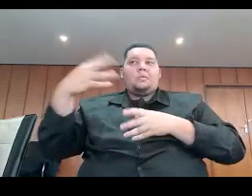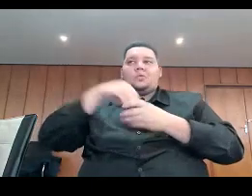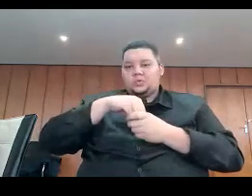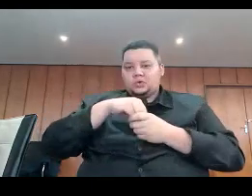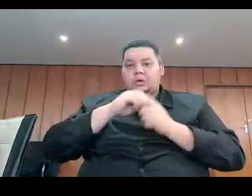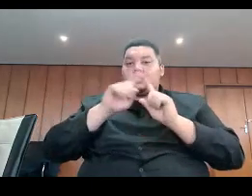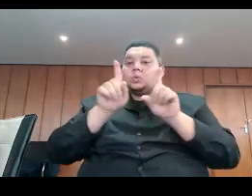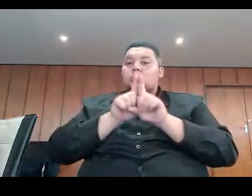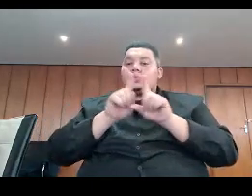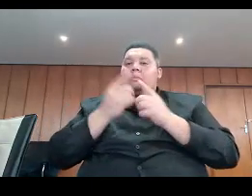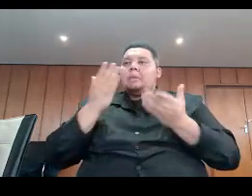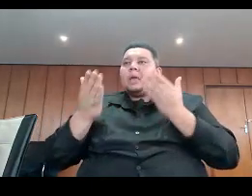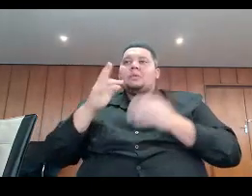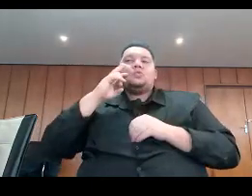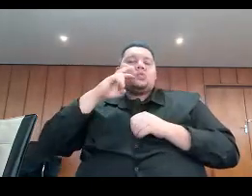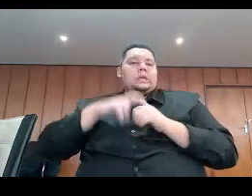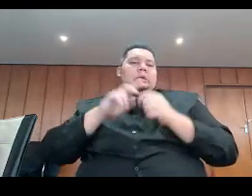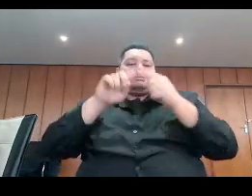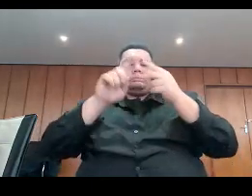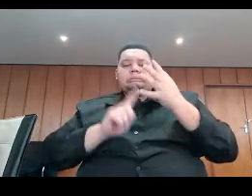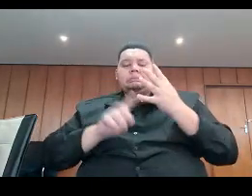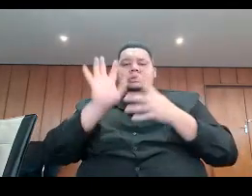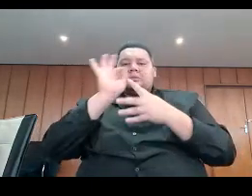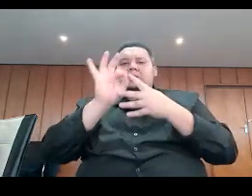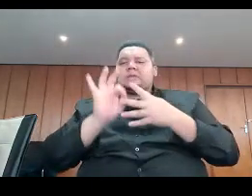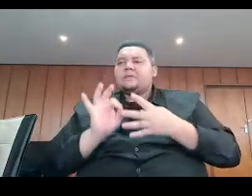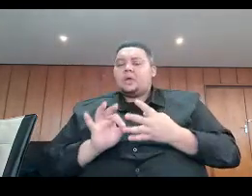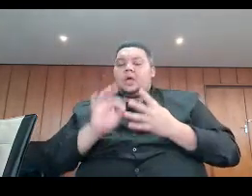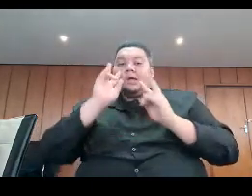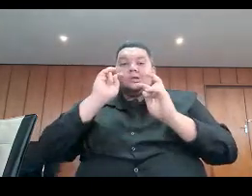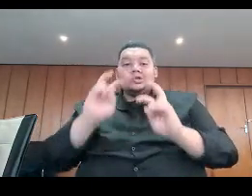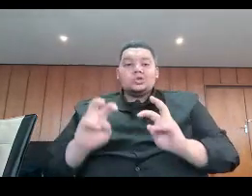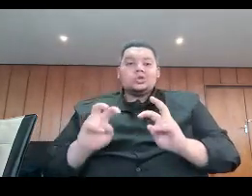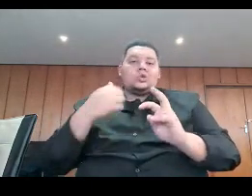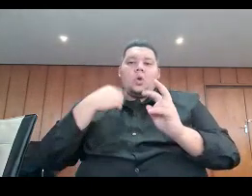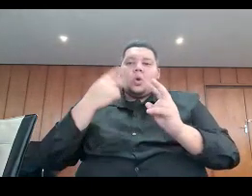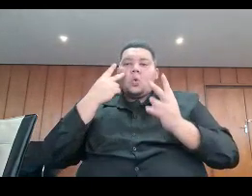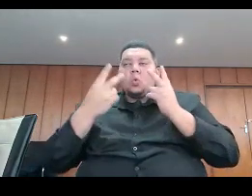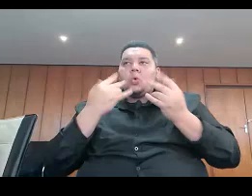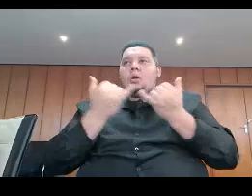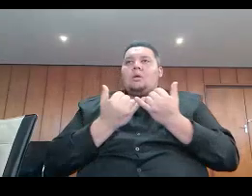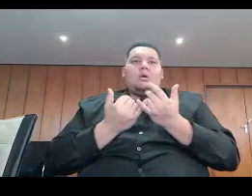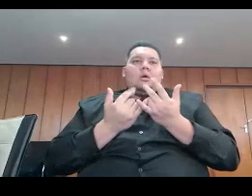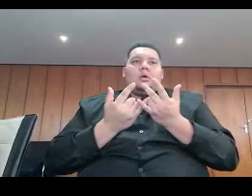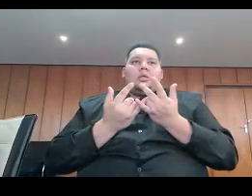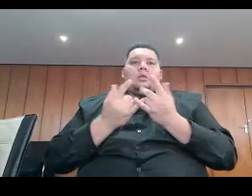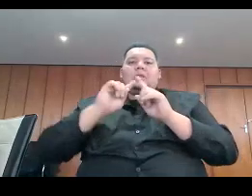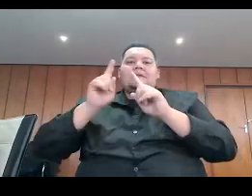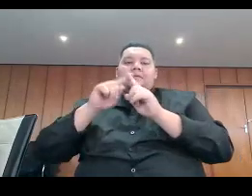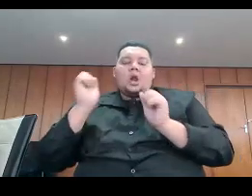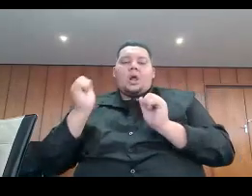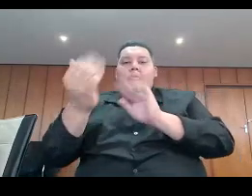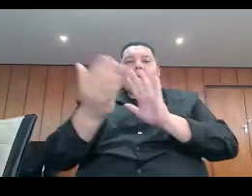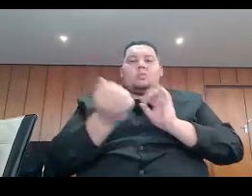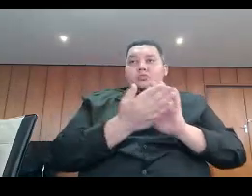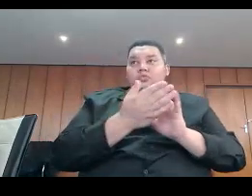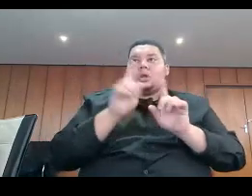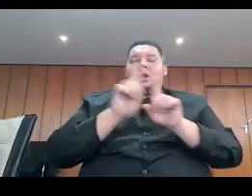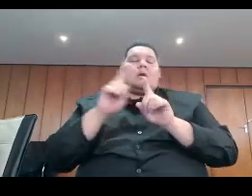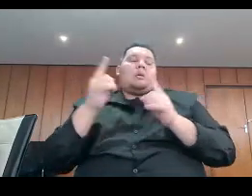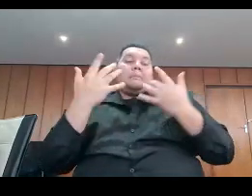And maybe sometimes we also need some very specific research where we're looking at almost like twin track approach,